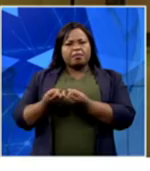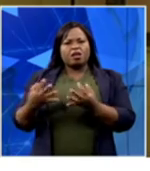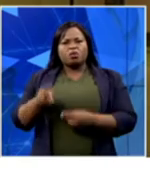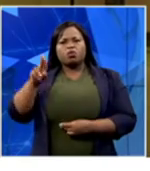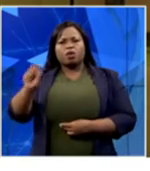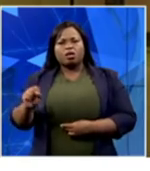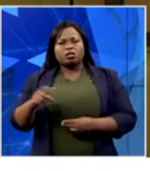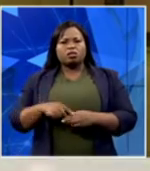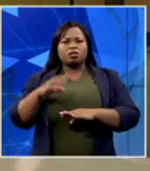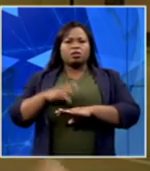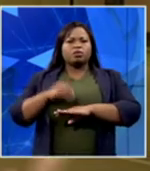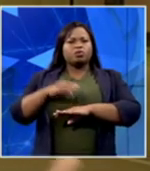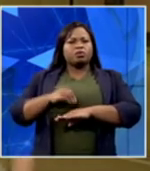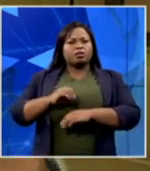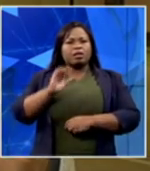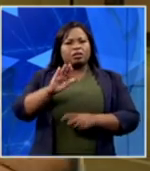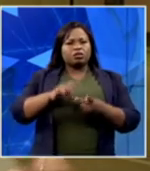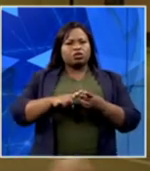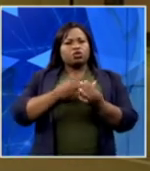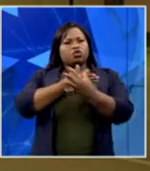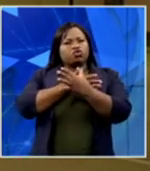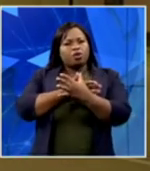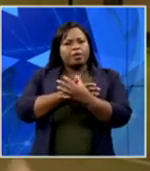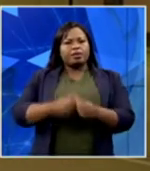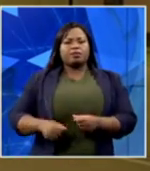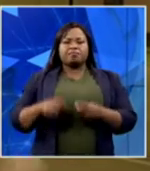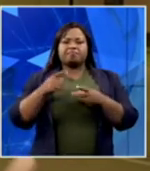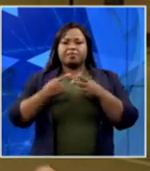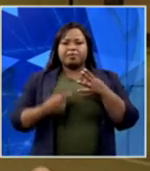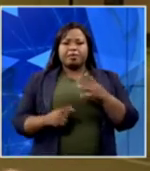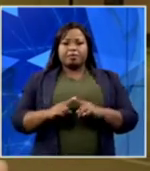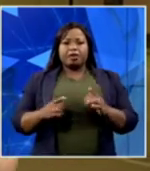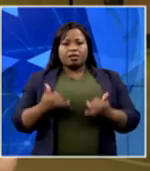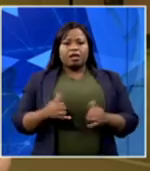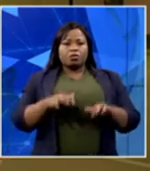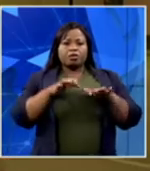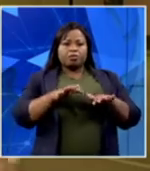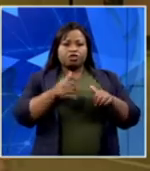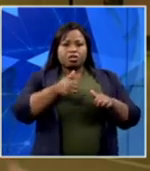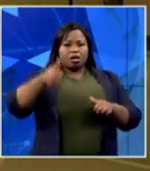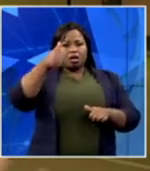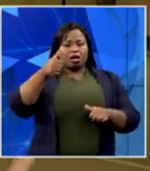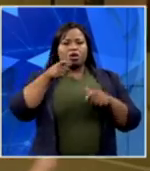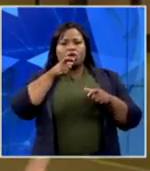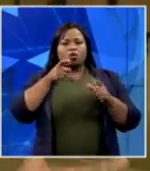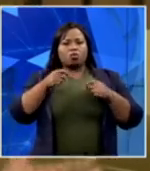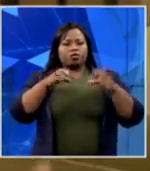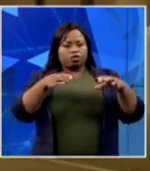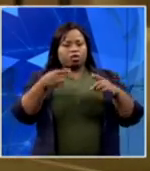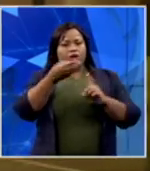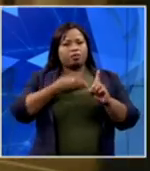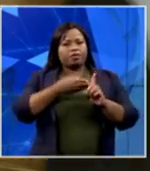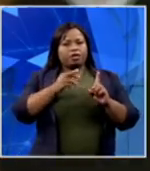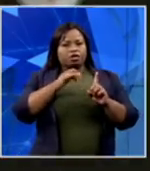Swiss, a lot of Germans as well. But we're here with the British High Commissioner and Nigel Casey. We'll just